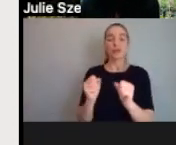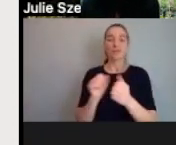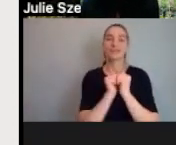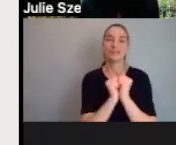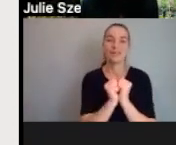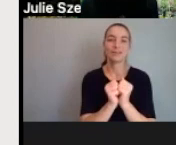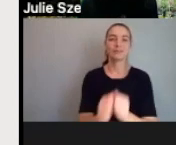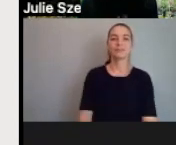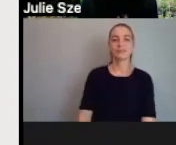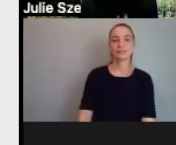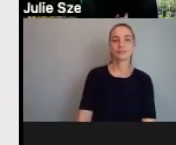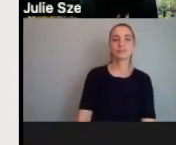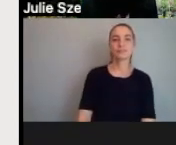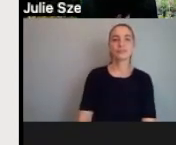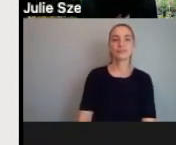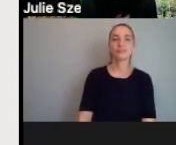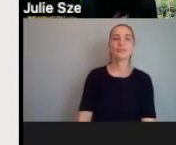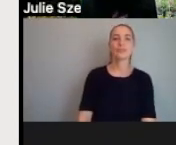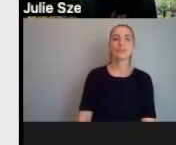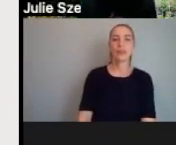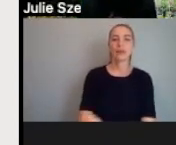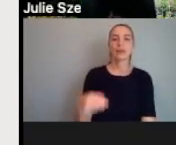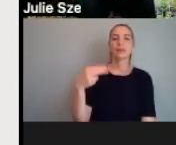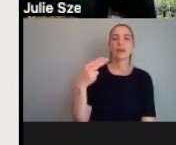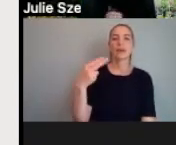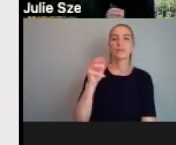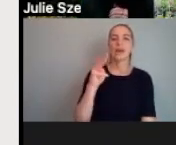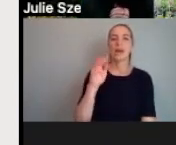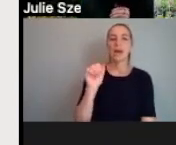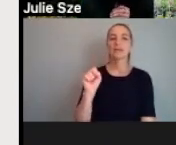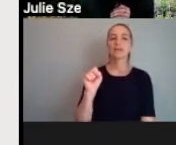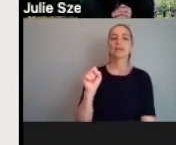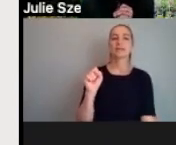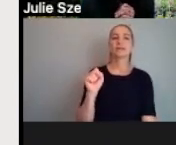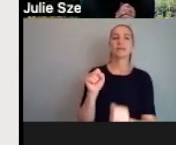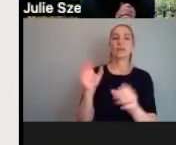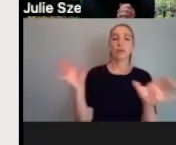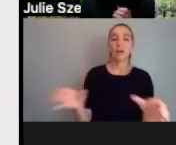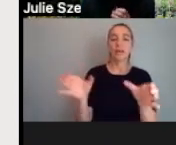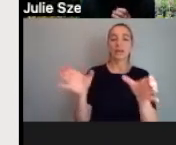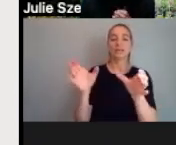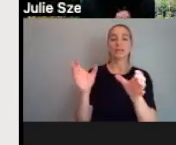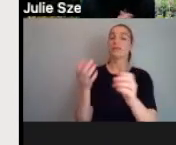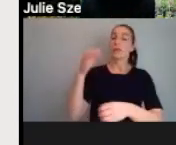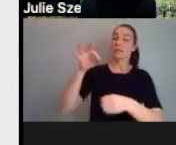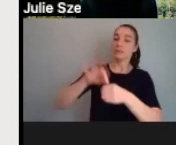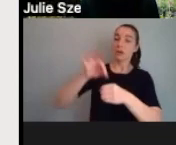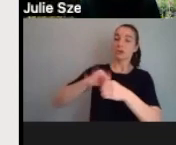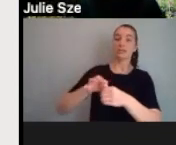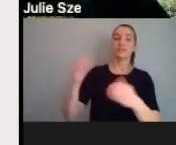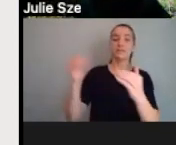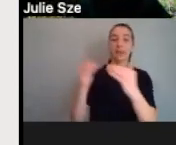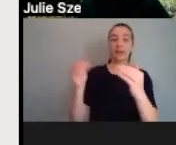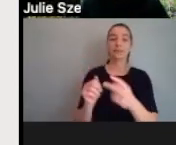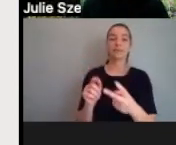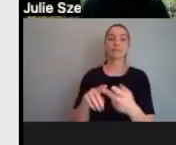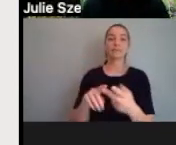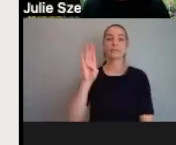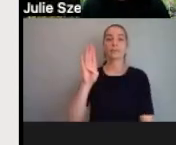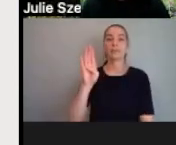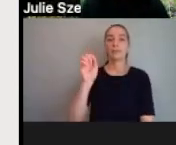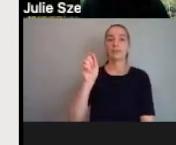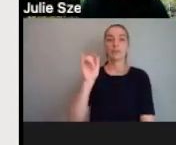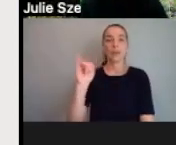democratic organizing, um, at the Bali principles for, um, climate justice, the indigenous principles of just